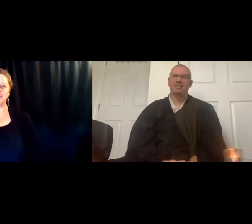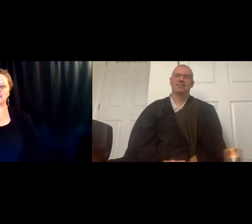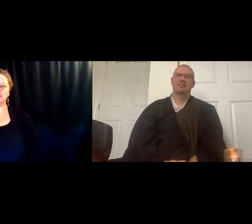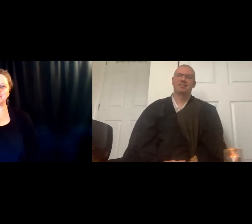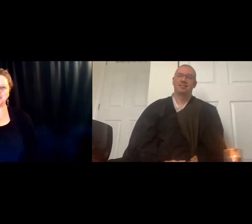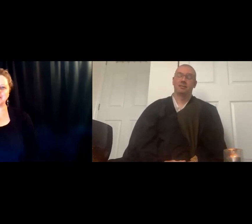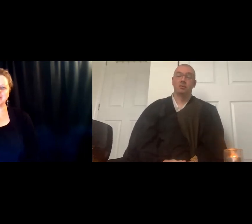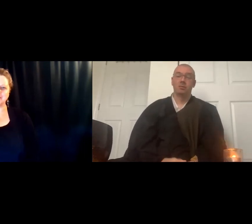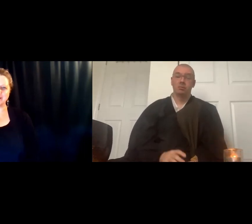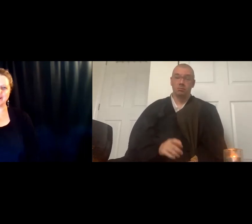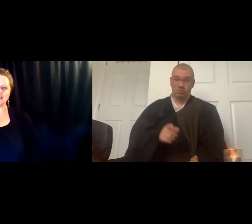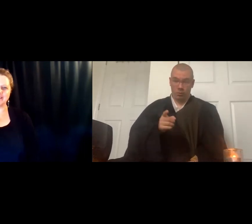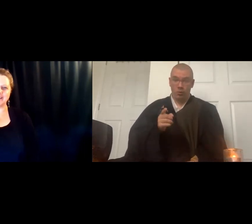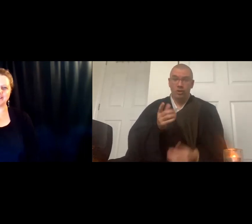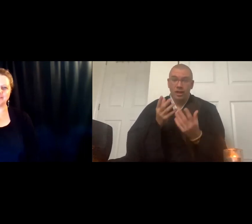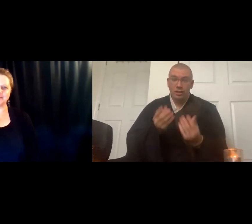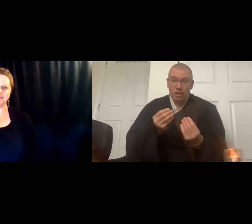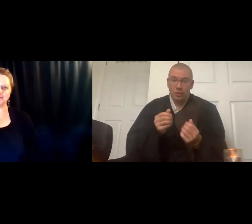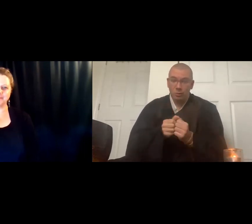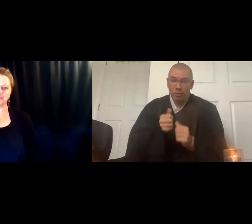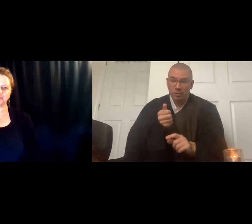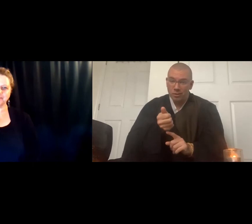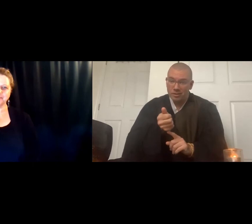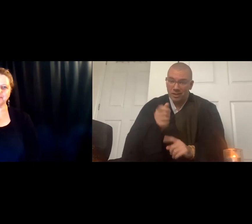what your experience has been like today.